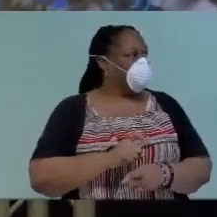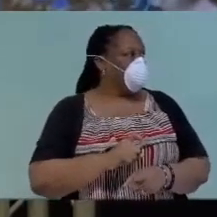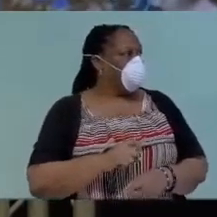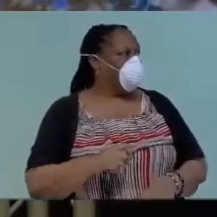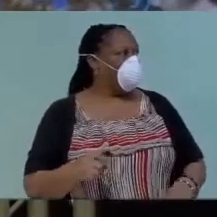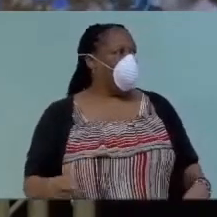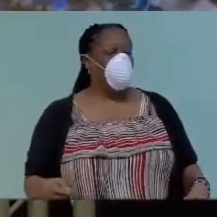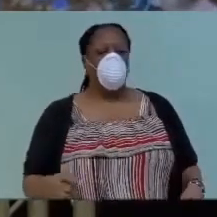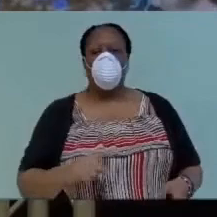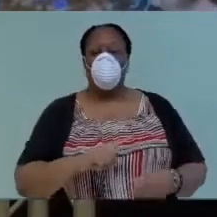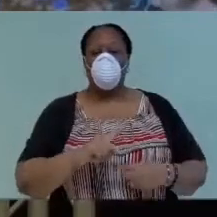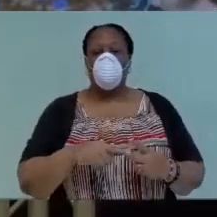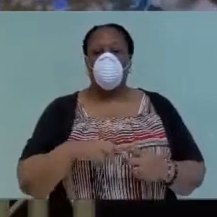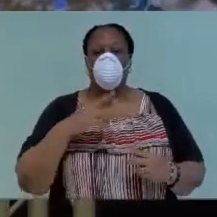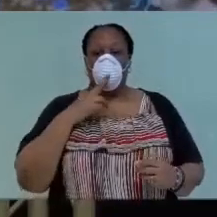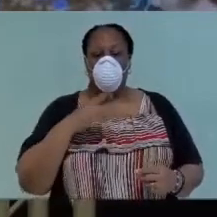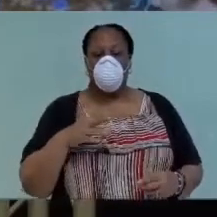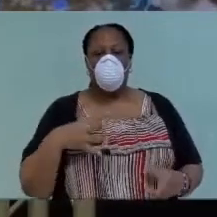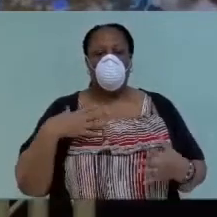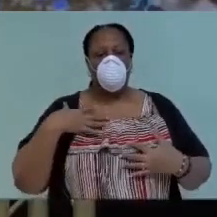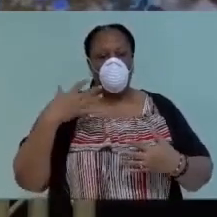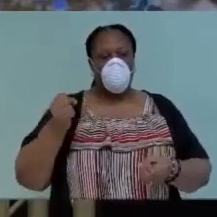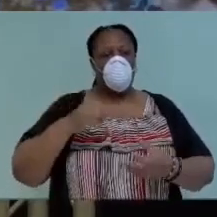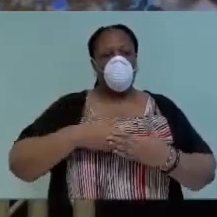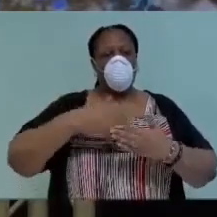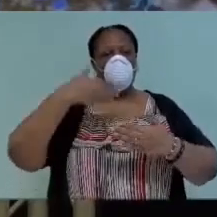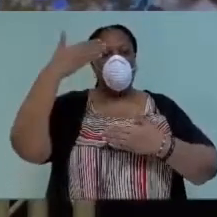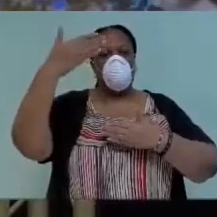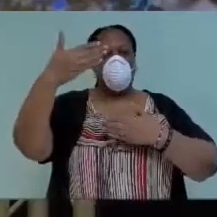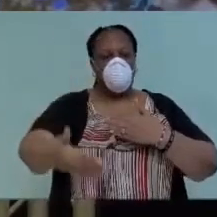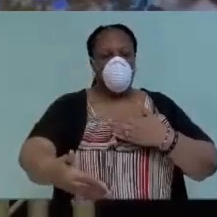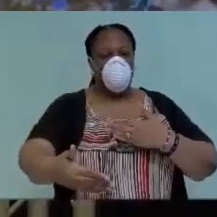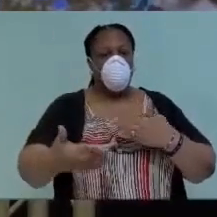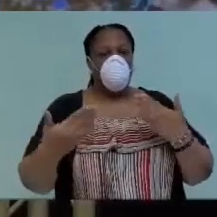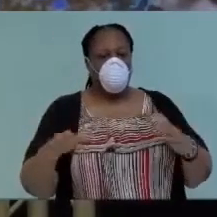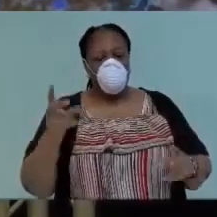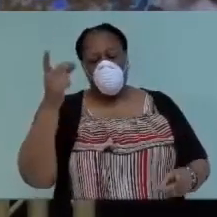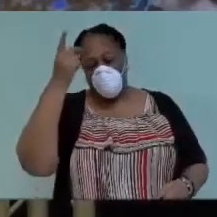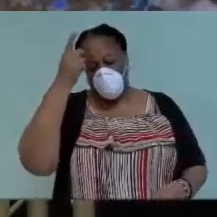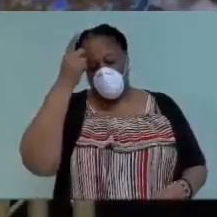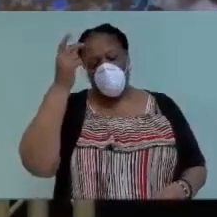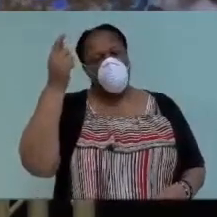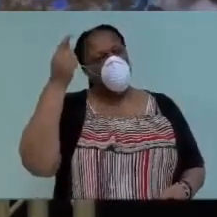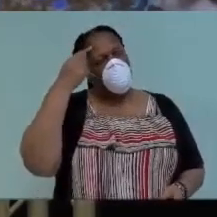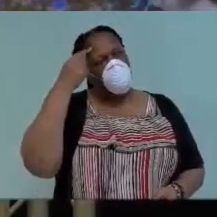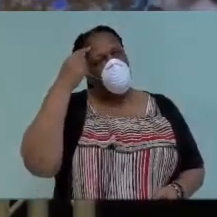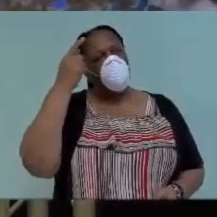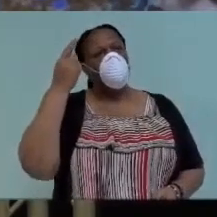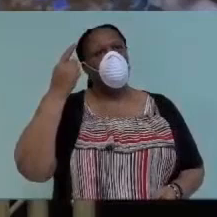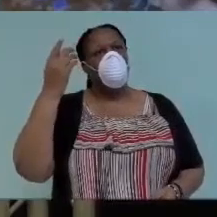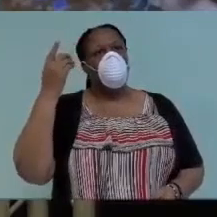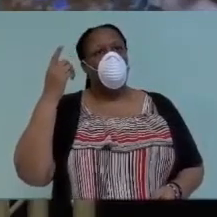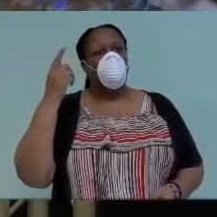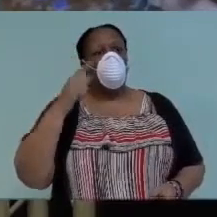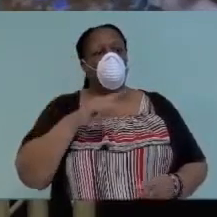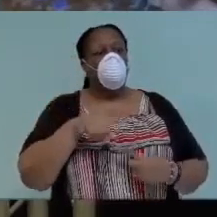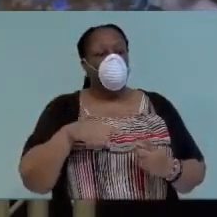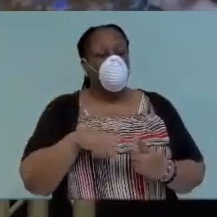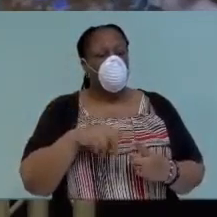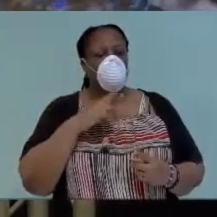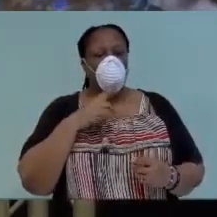the coronavirus infection? In general, in order to be considered completely recovered, one of two things must be